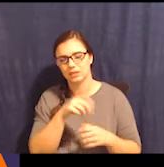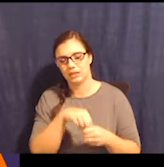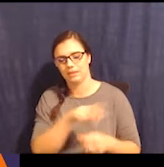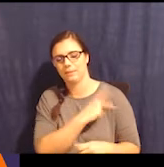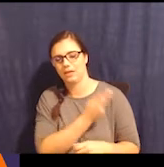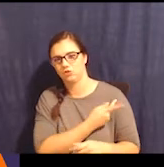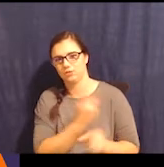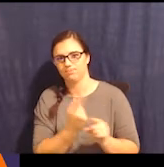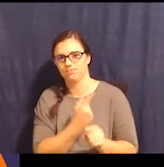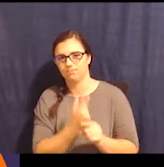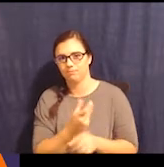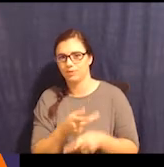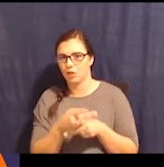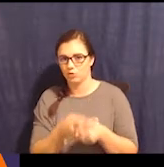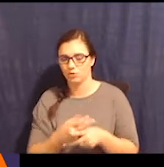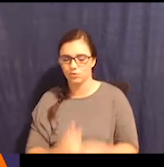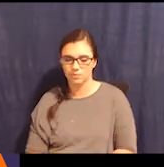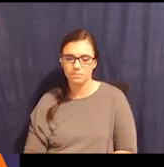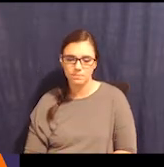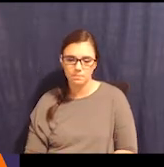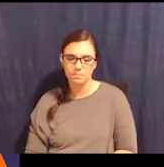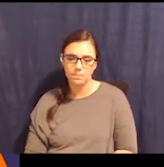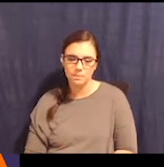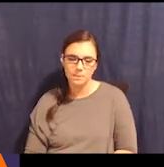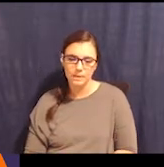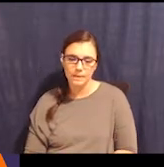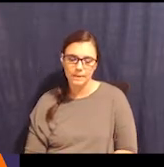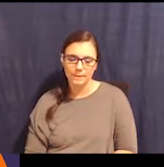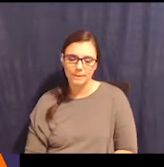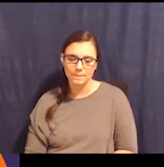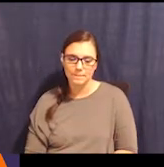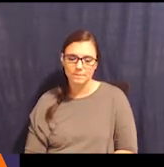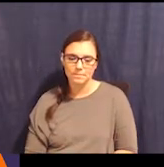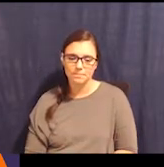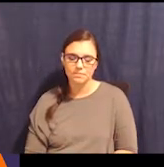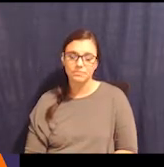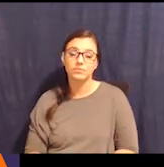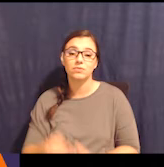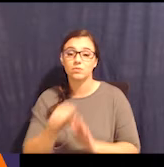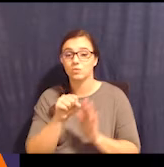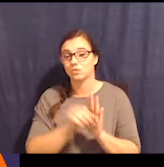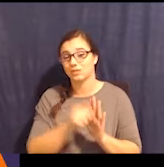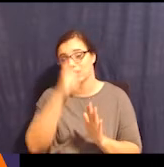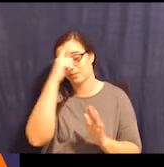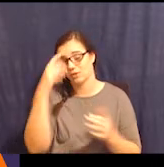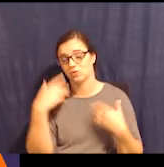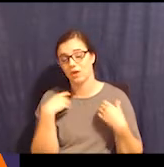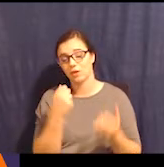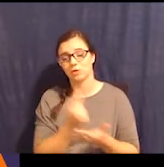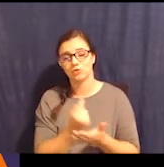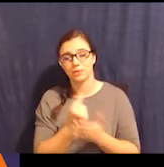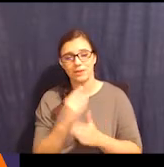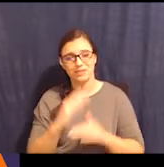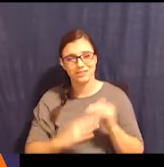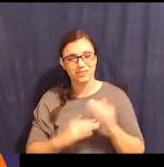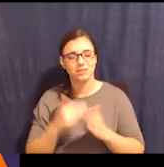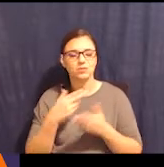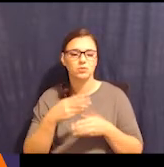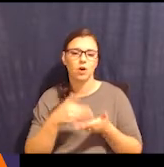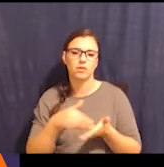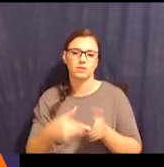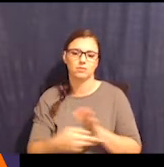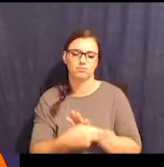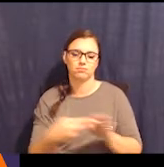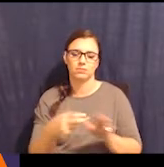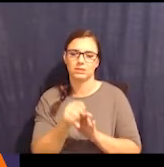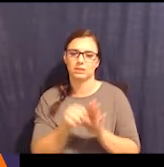Now, as we move on to state mental health treatment facilities, they are often called state hospitals or treatment facilities.